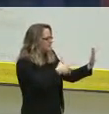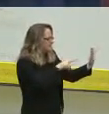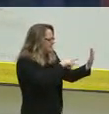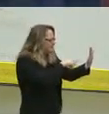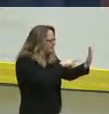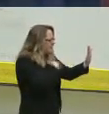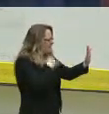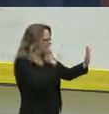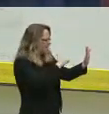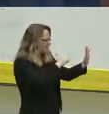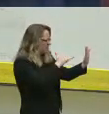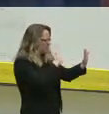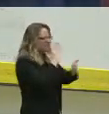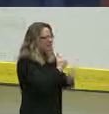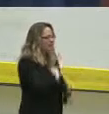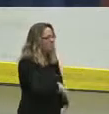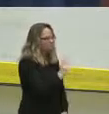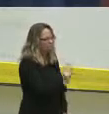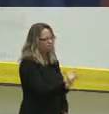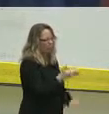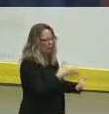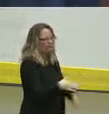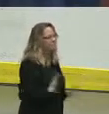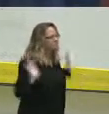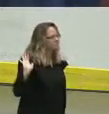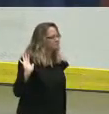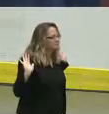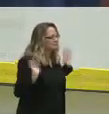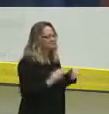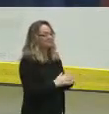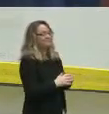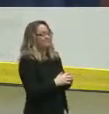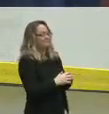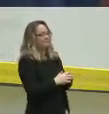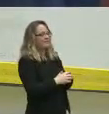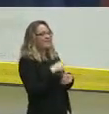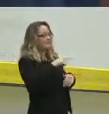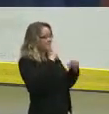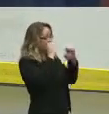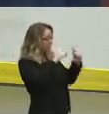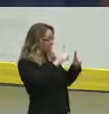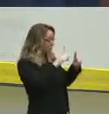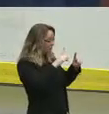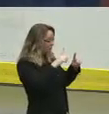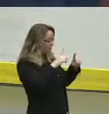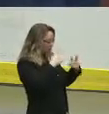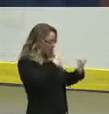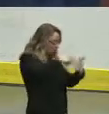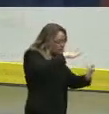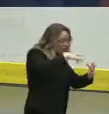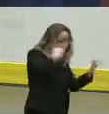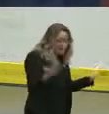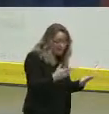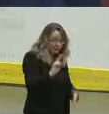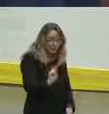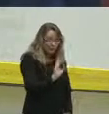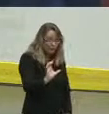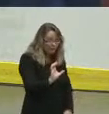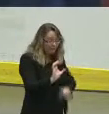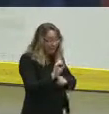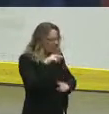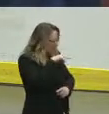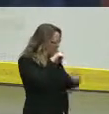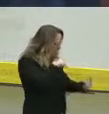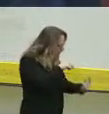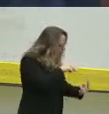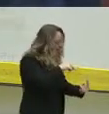difficult times we've encountered on our educational journey here at Utica College, this struggle and this success is what we have in